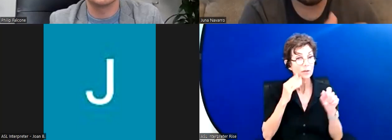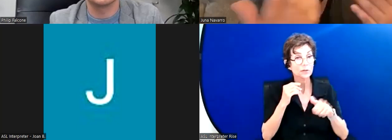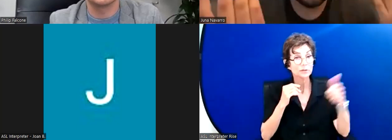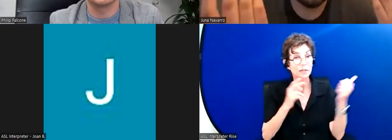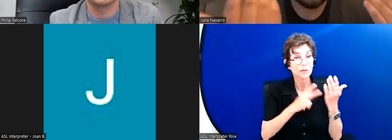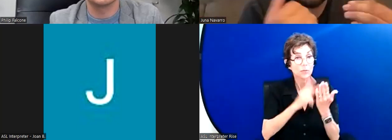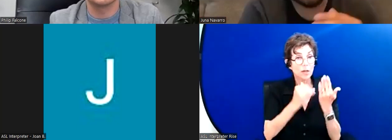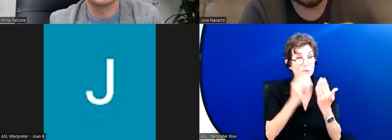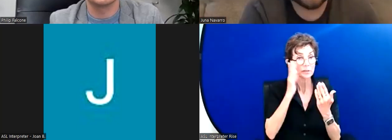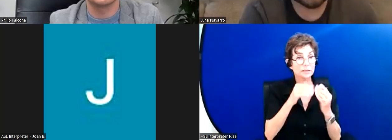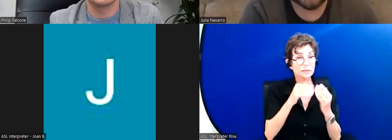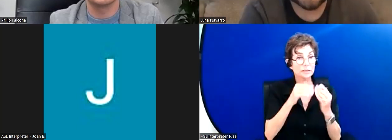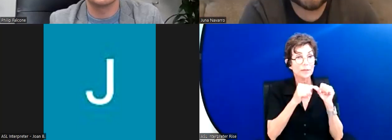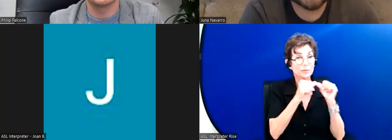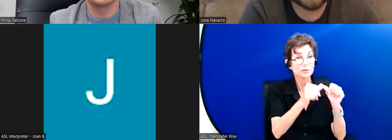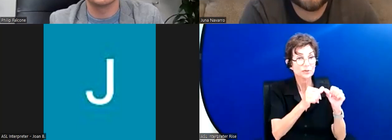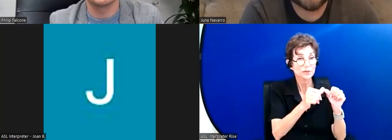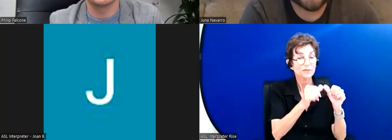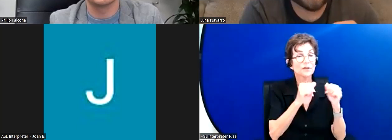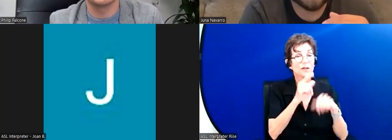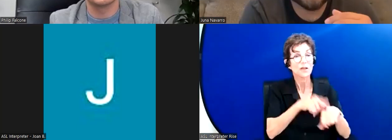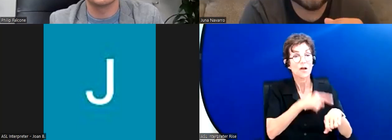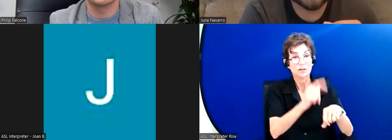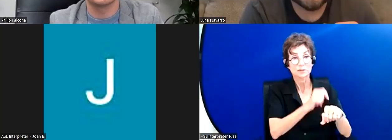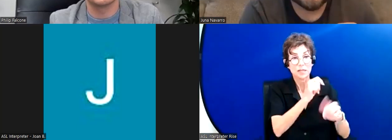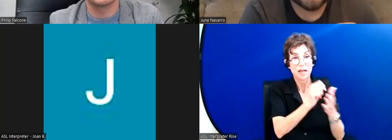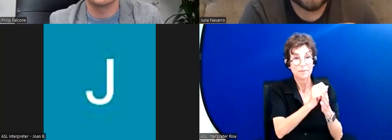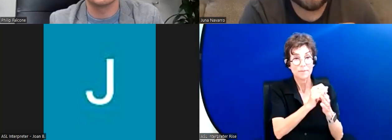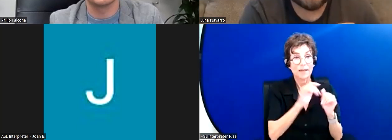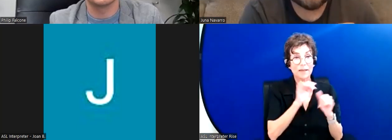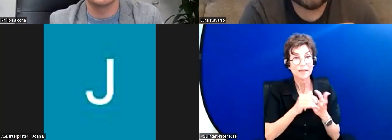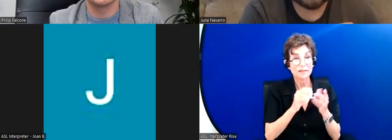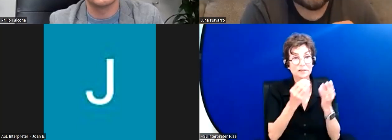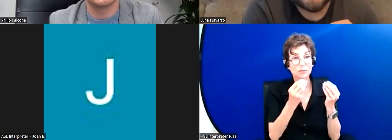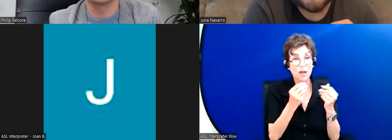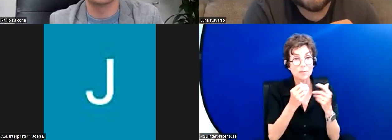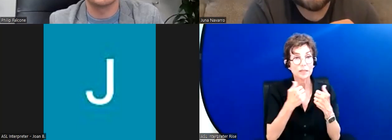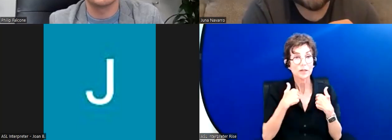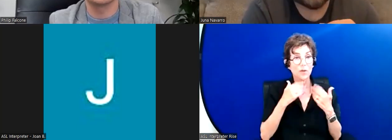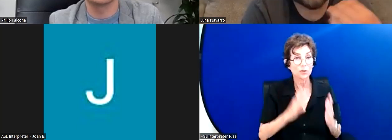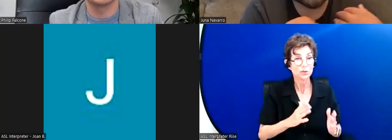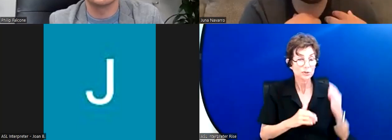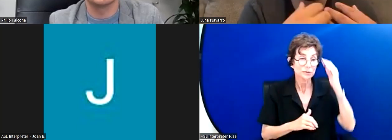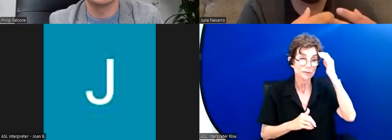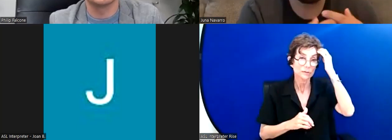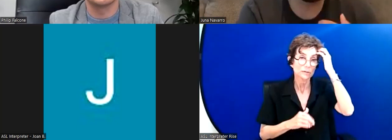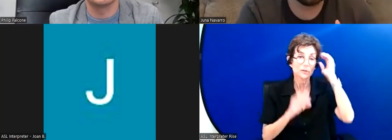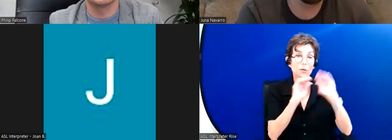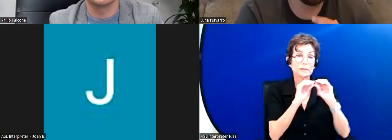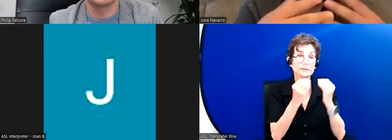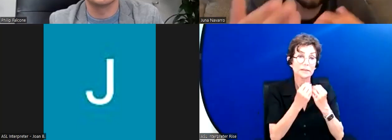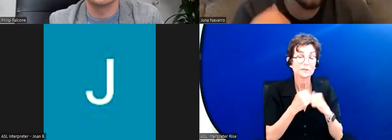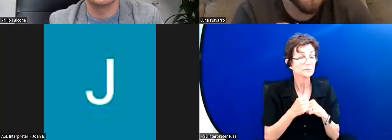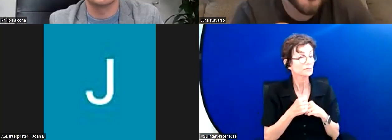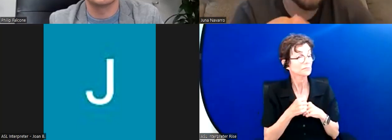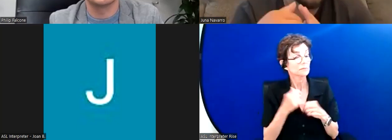time. And that comes down to the organization and the property owner. And then the artists in terms of what they're willing to do, right?